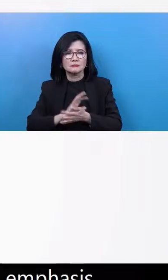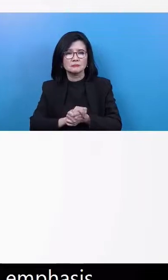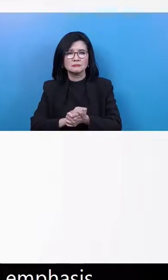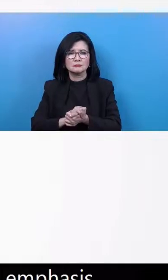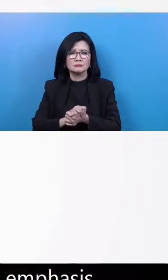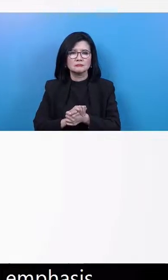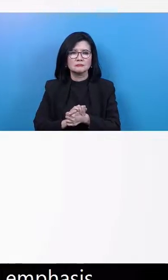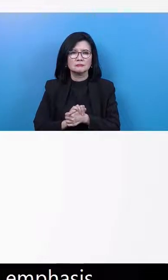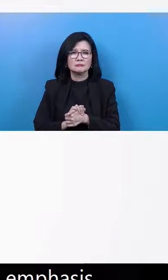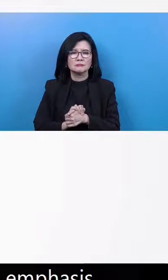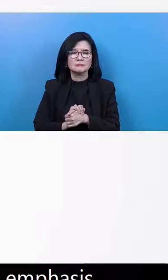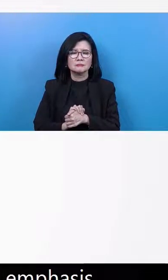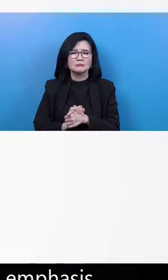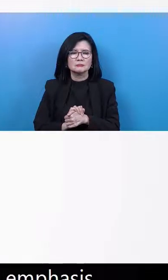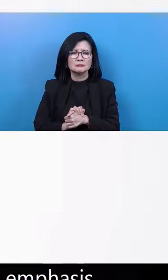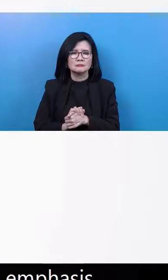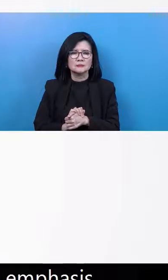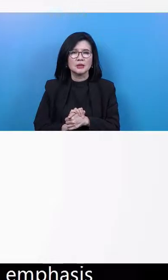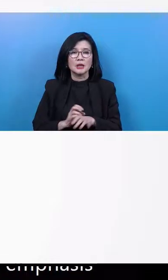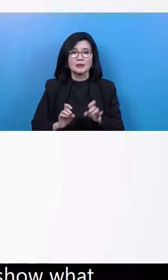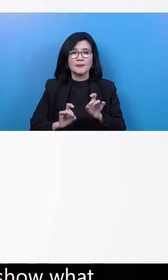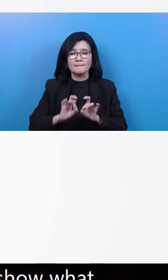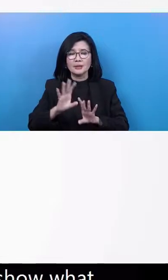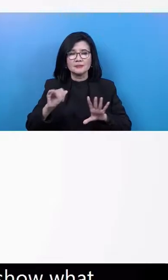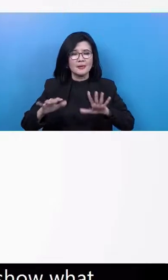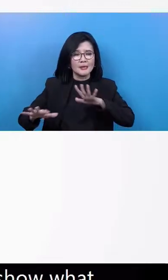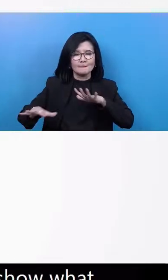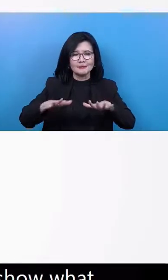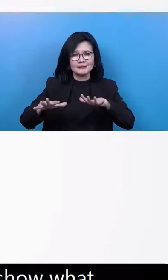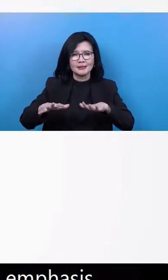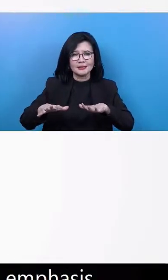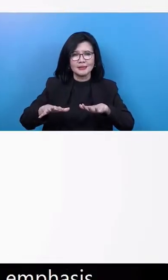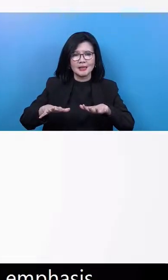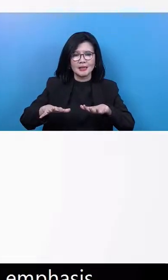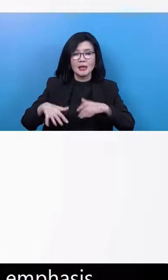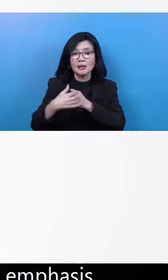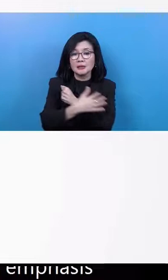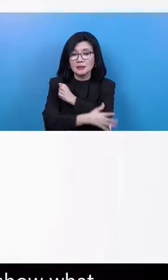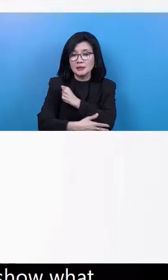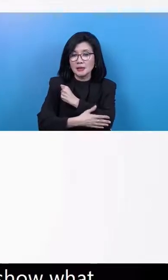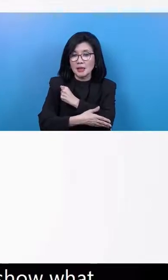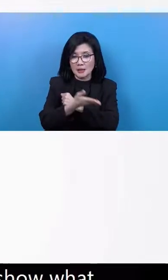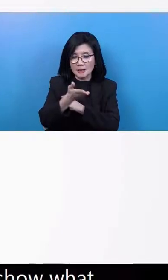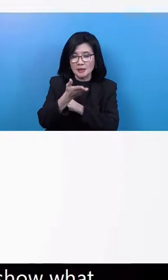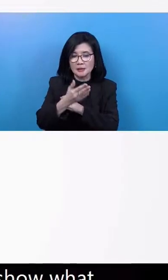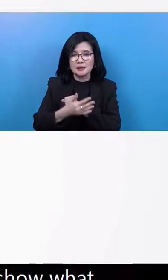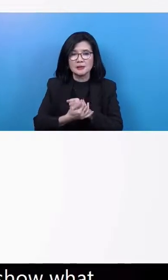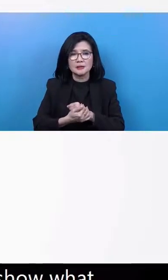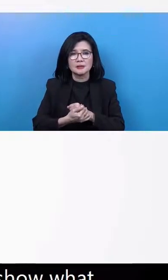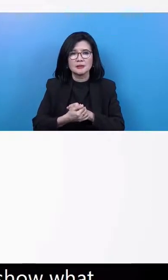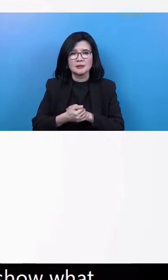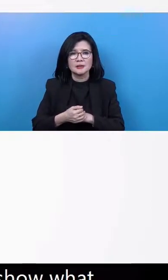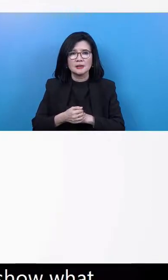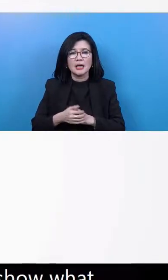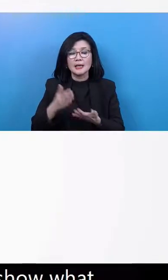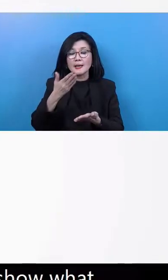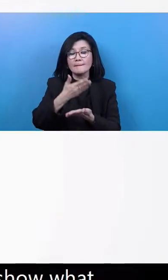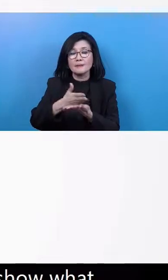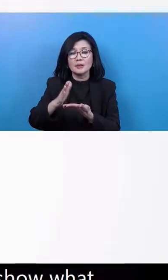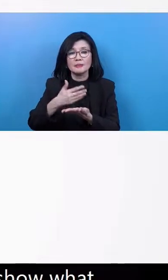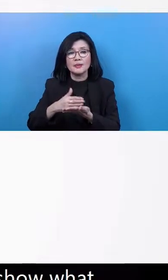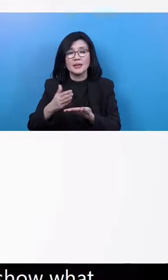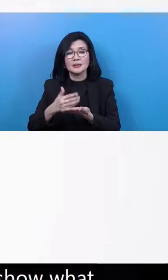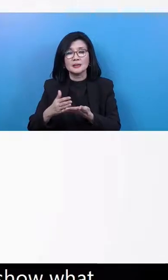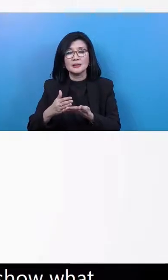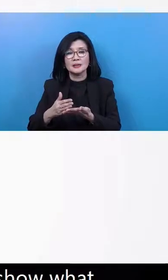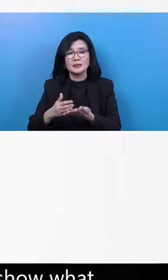region. So I think what is important at this point is to be able to share a little bit more about how you can